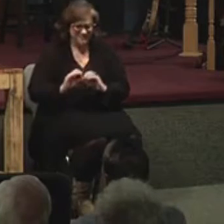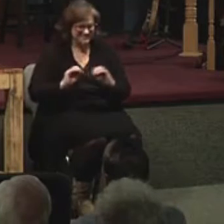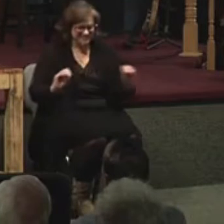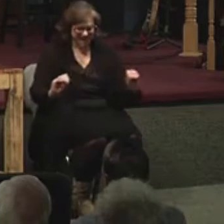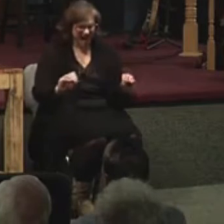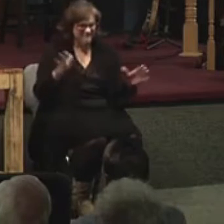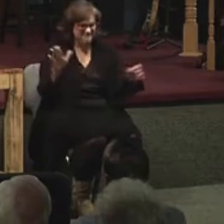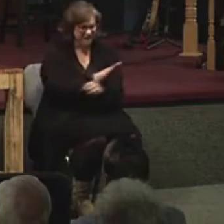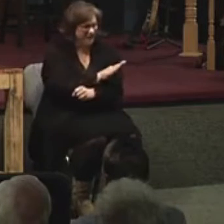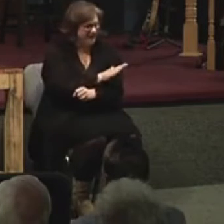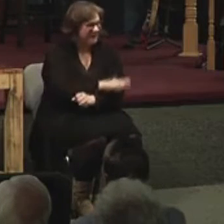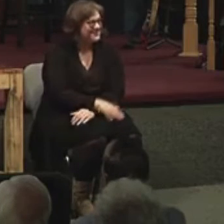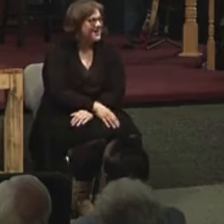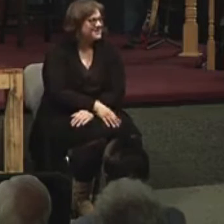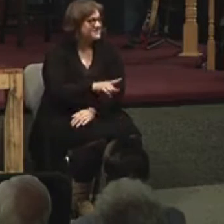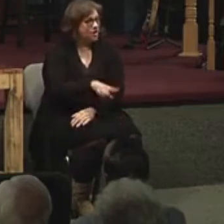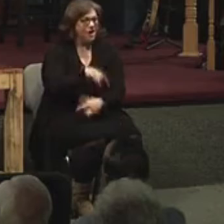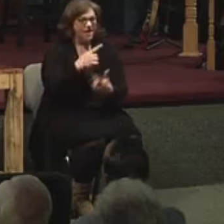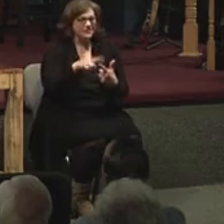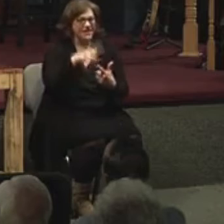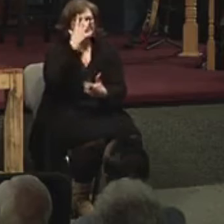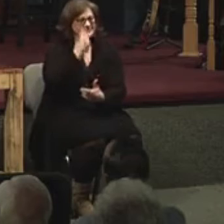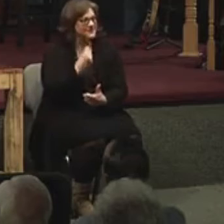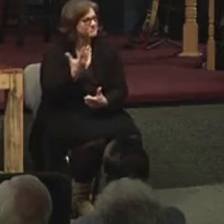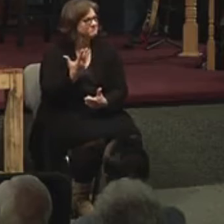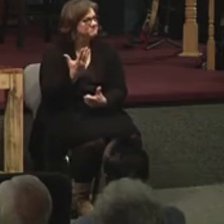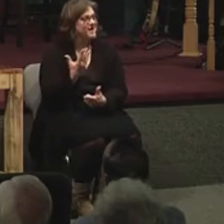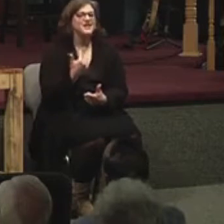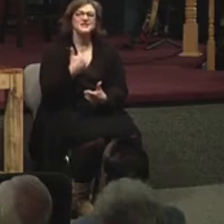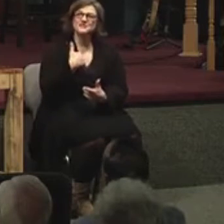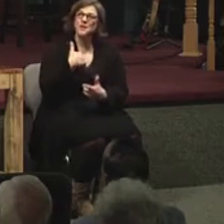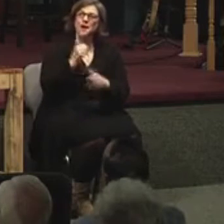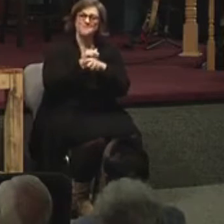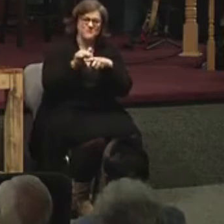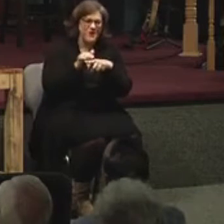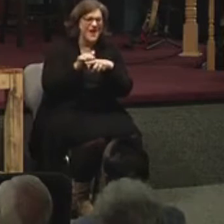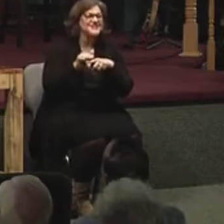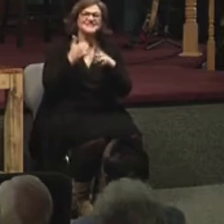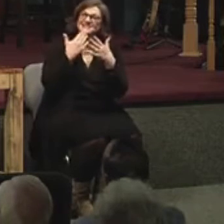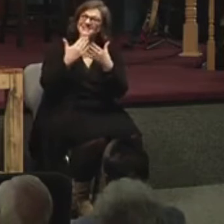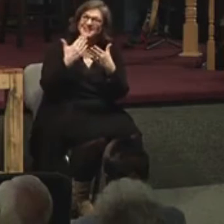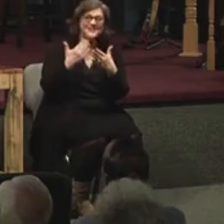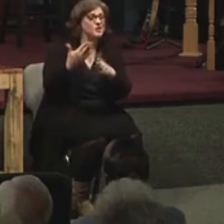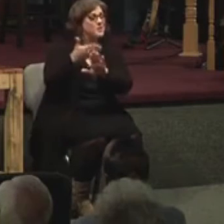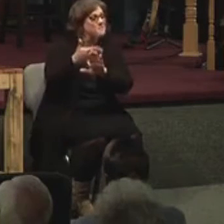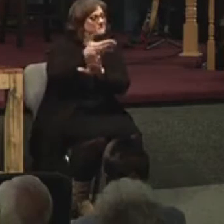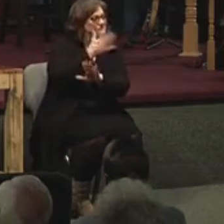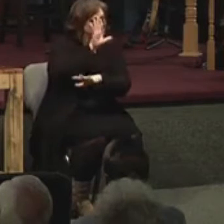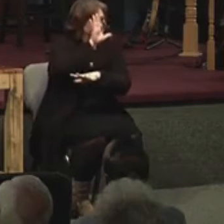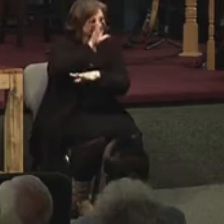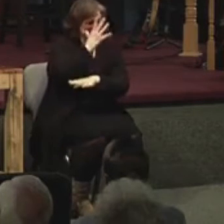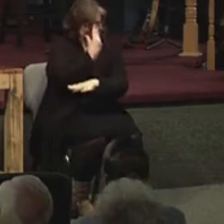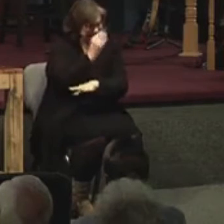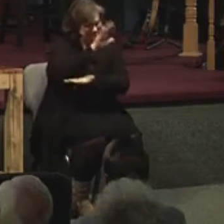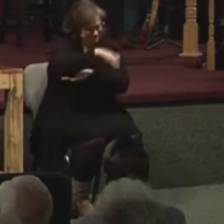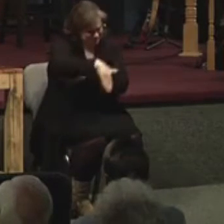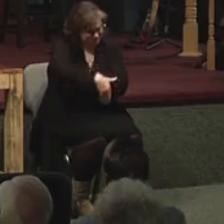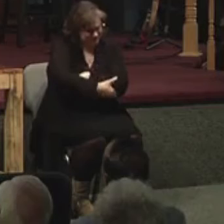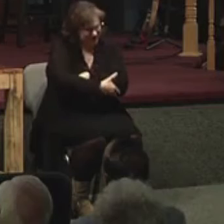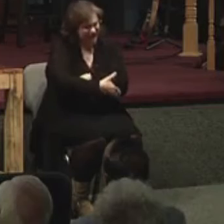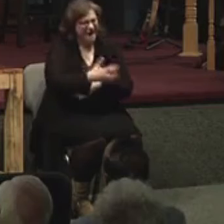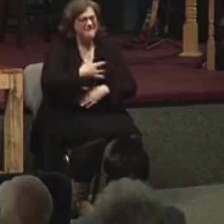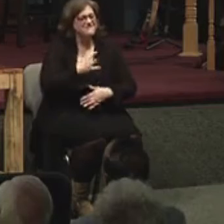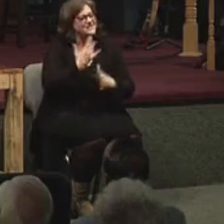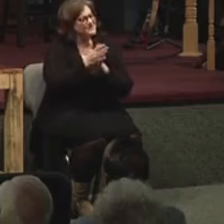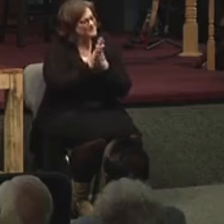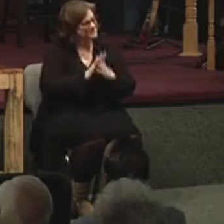began having this practice, and this practice of expressing gratitude to God before I went to sleep got me to a place where I had so much